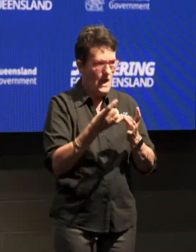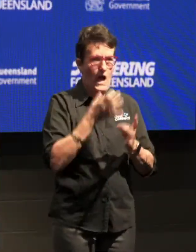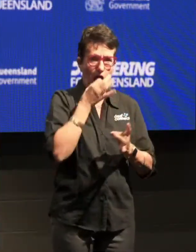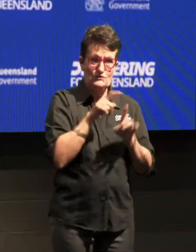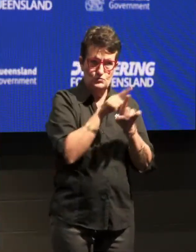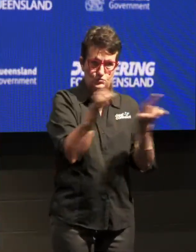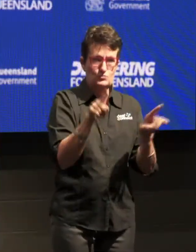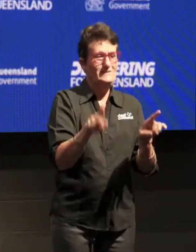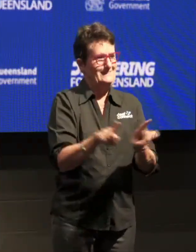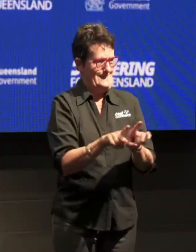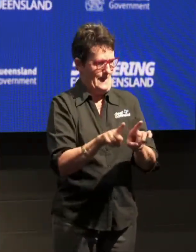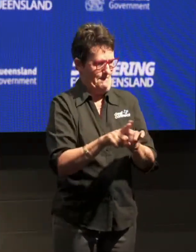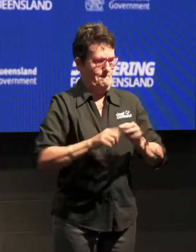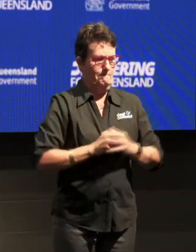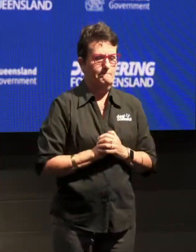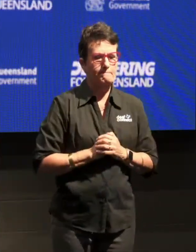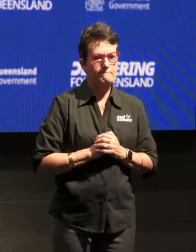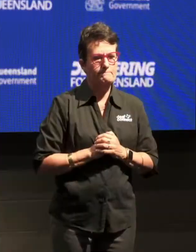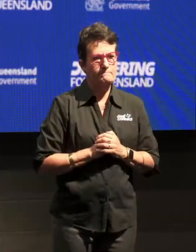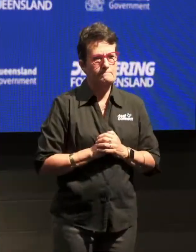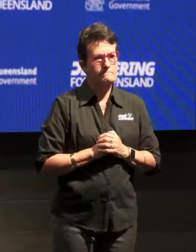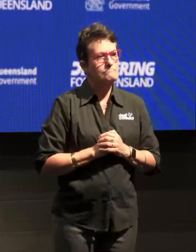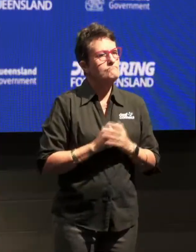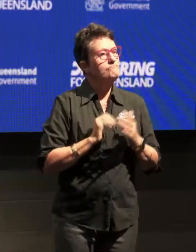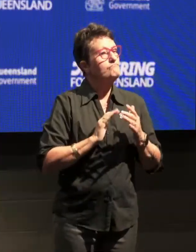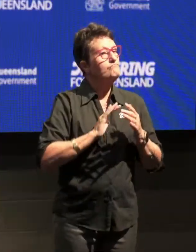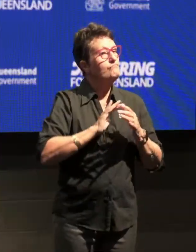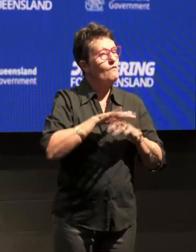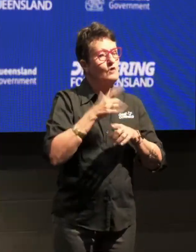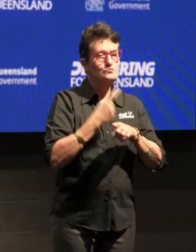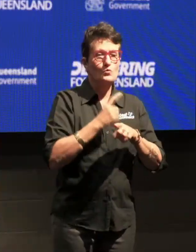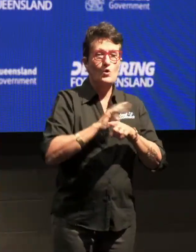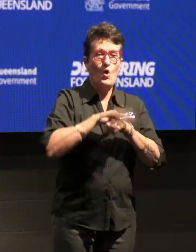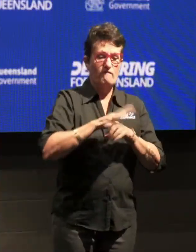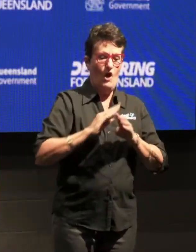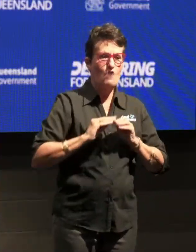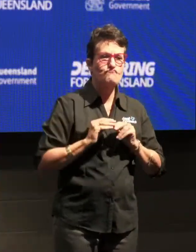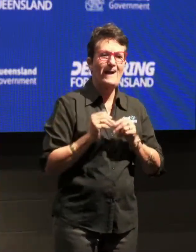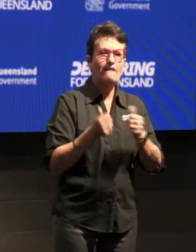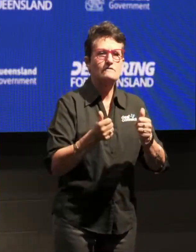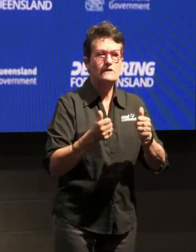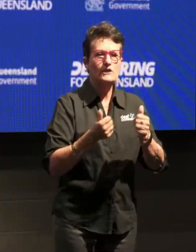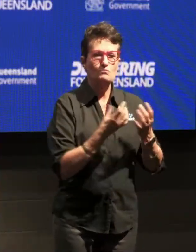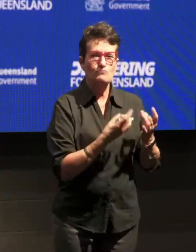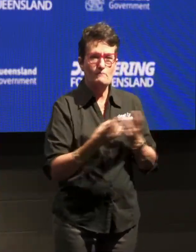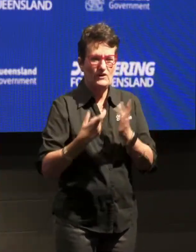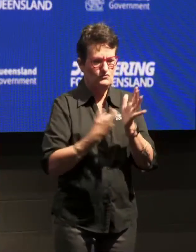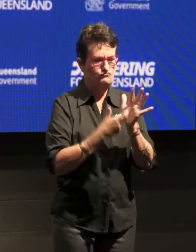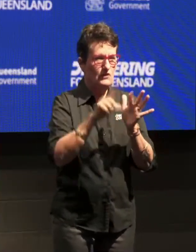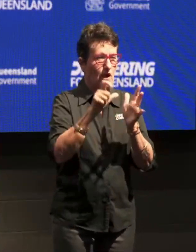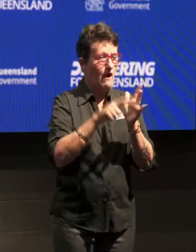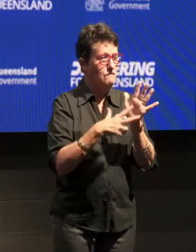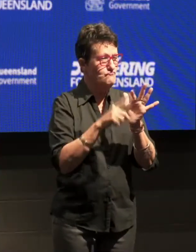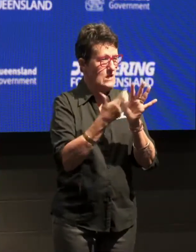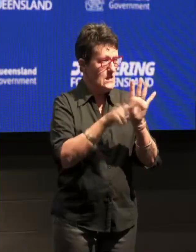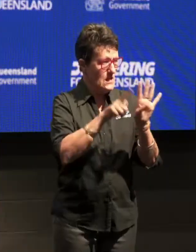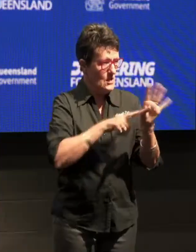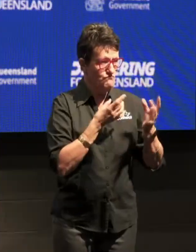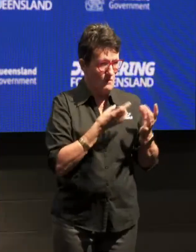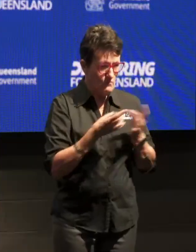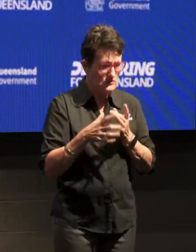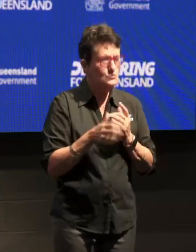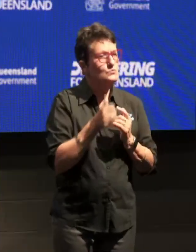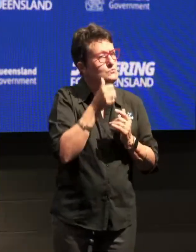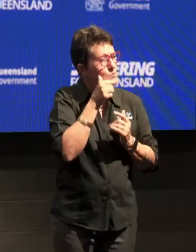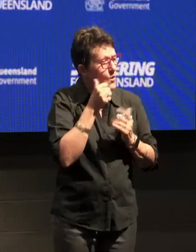same. Just on the recovery preparation, I'll go into shortly, but I want people to know